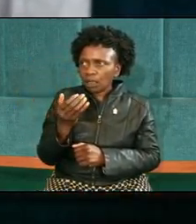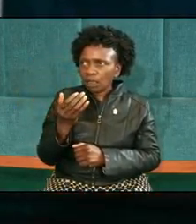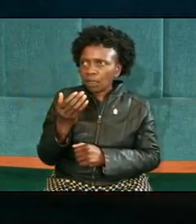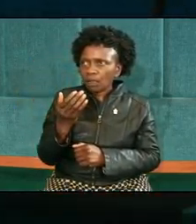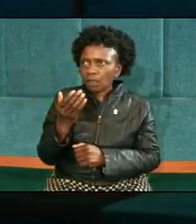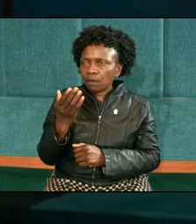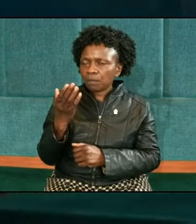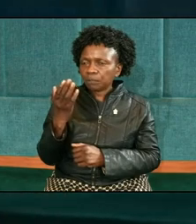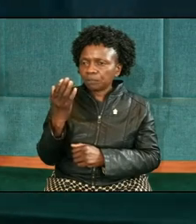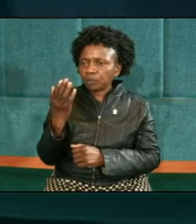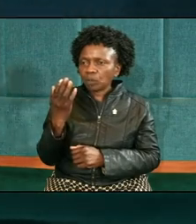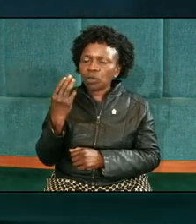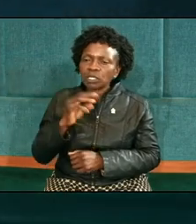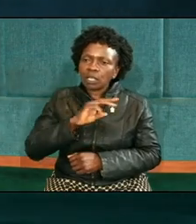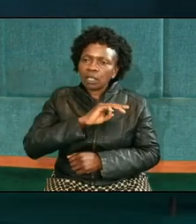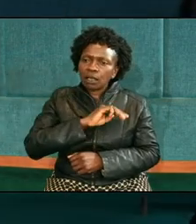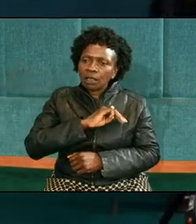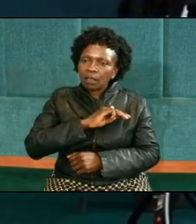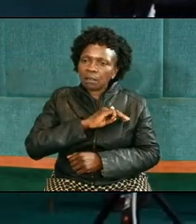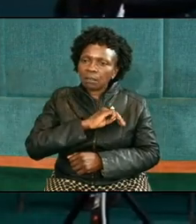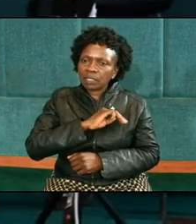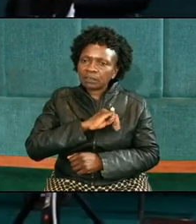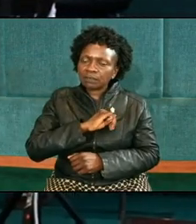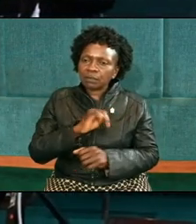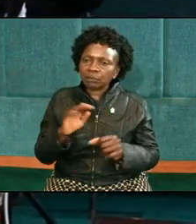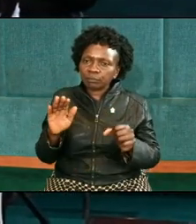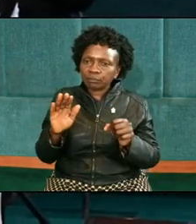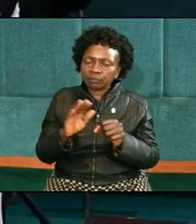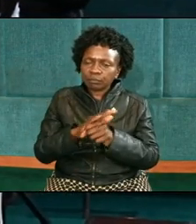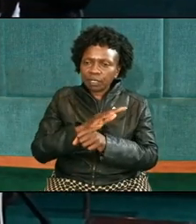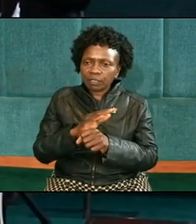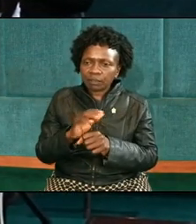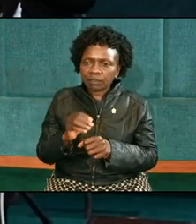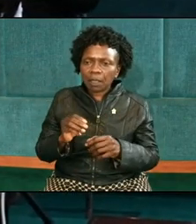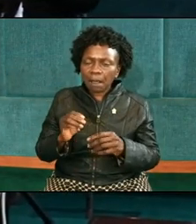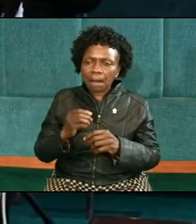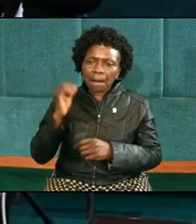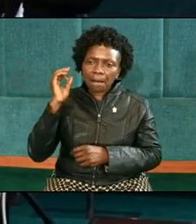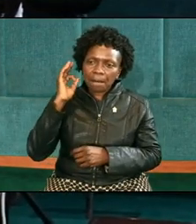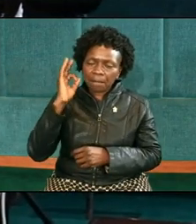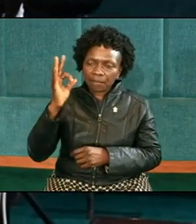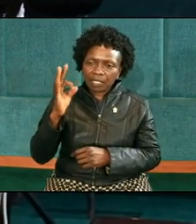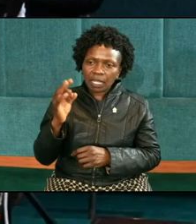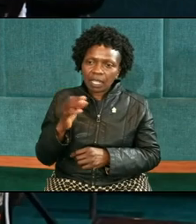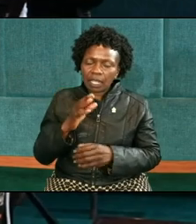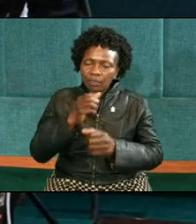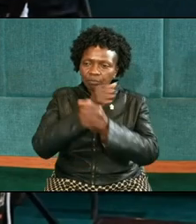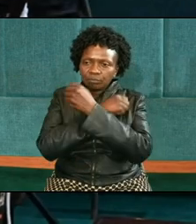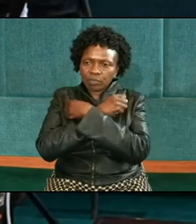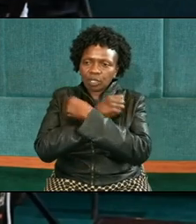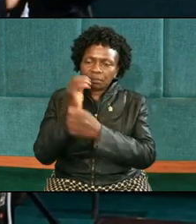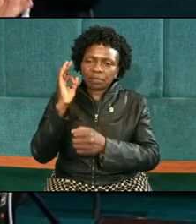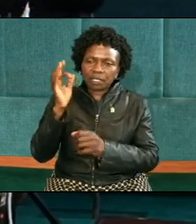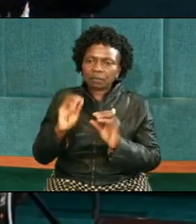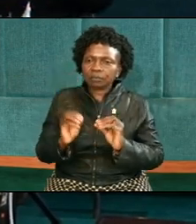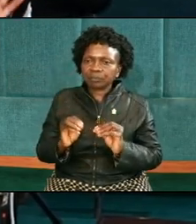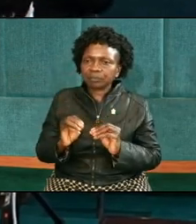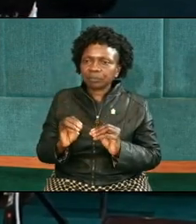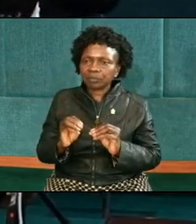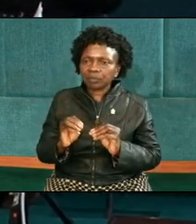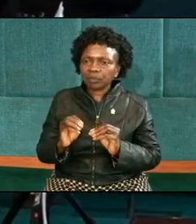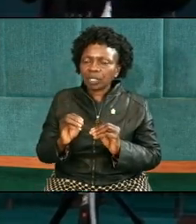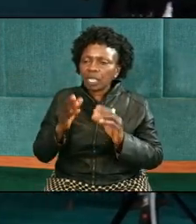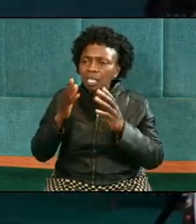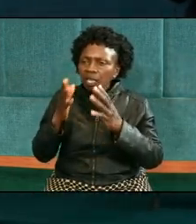Jonah was not a merciful person. Jonah was not a loving preacher. Jonah was not a man of the living God. Jonah was messed